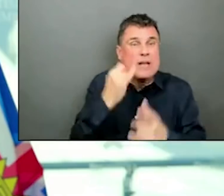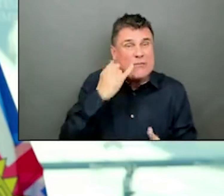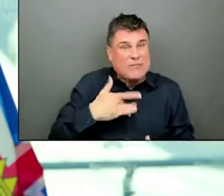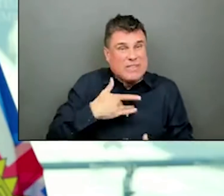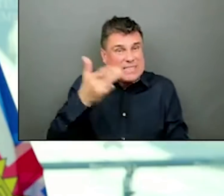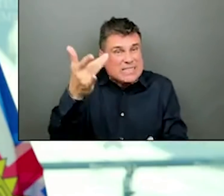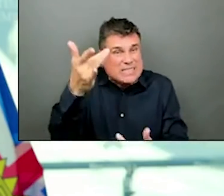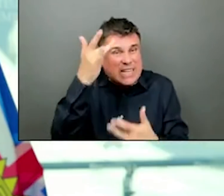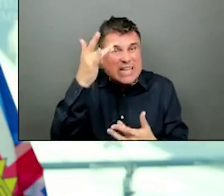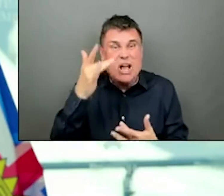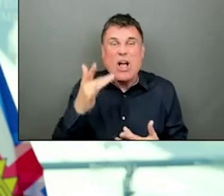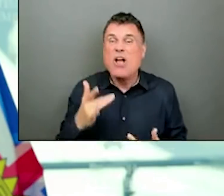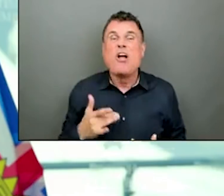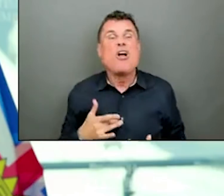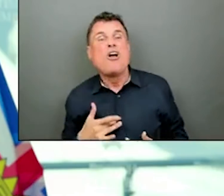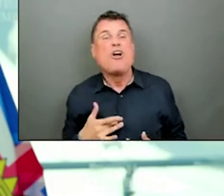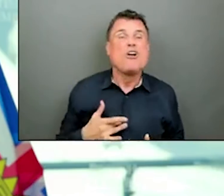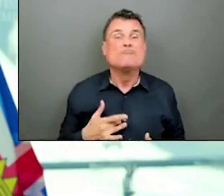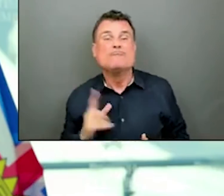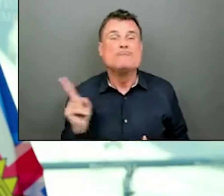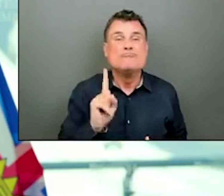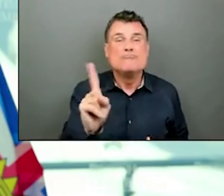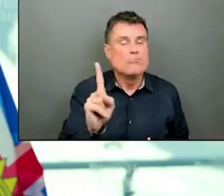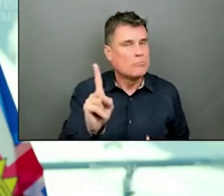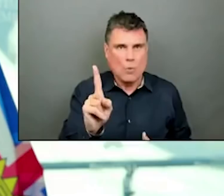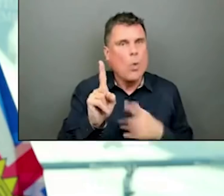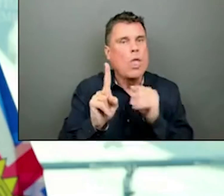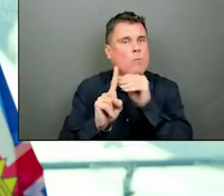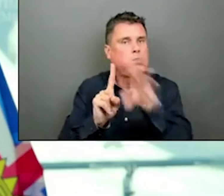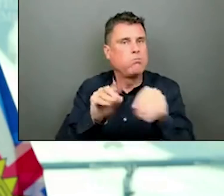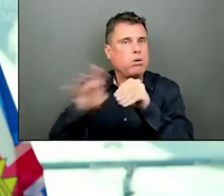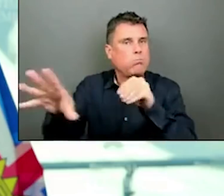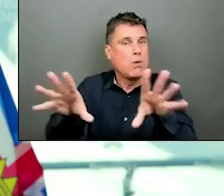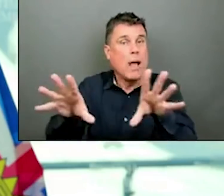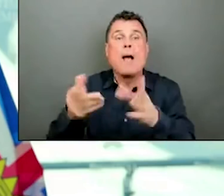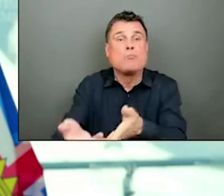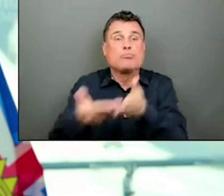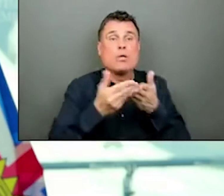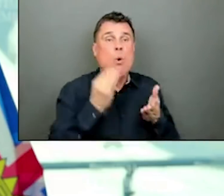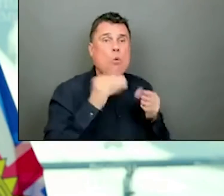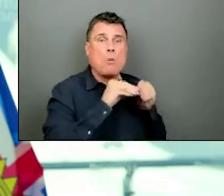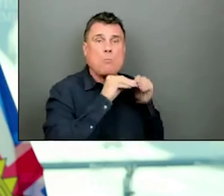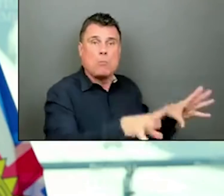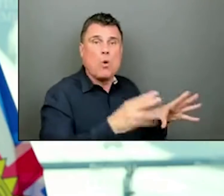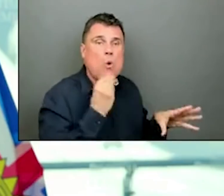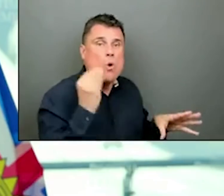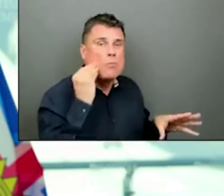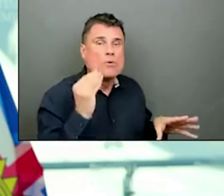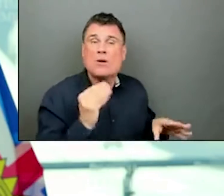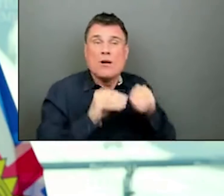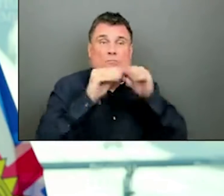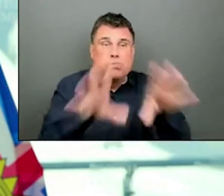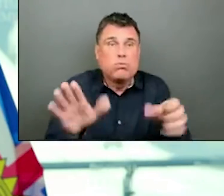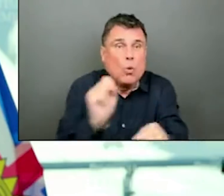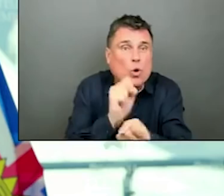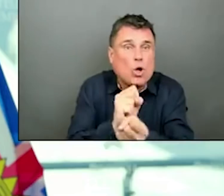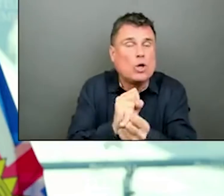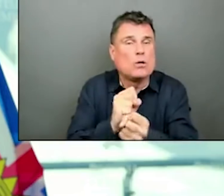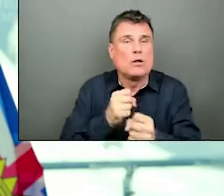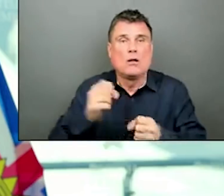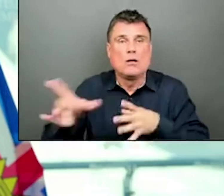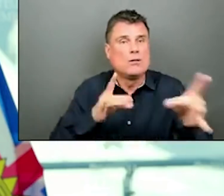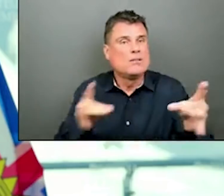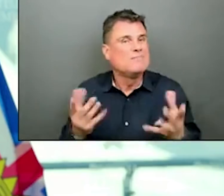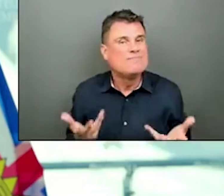spread it to the people we are closest to in our households, our family, our workplaces. And these new strains are making